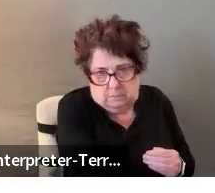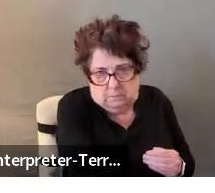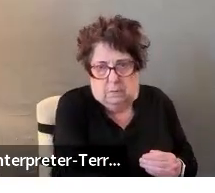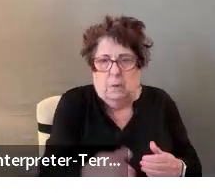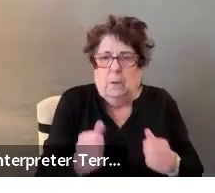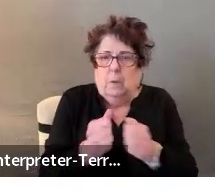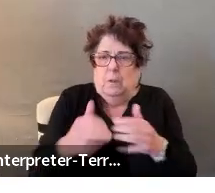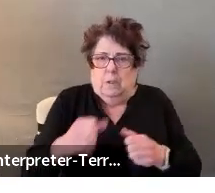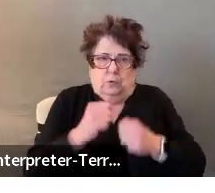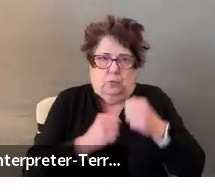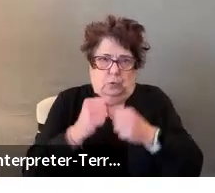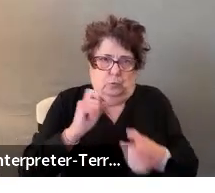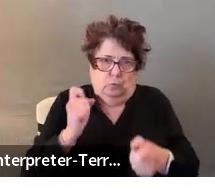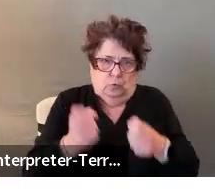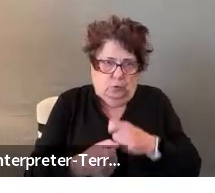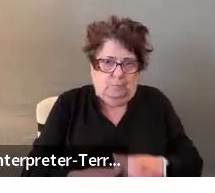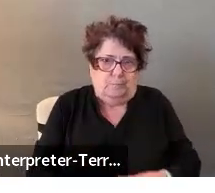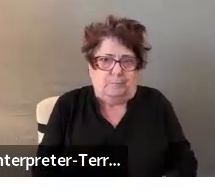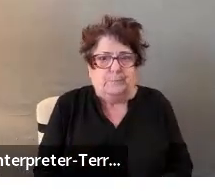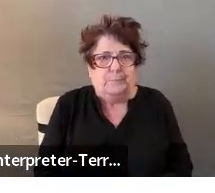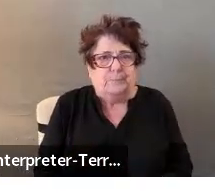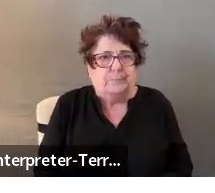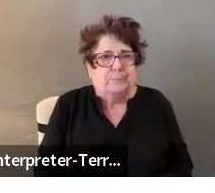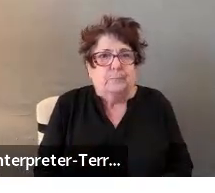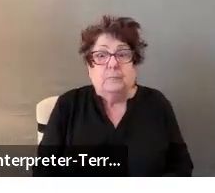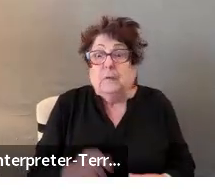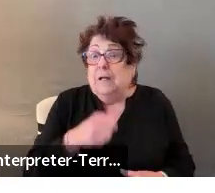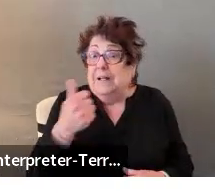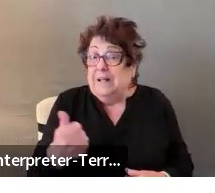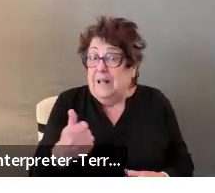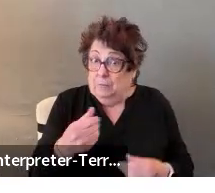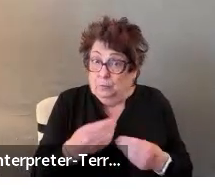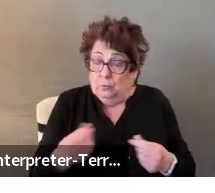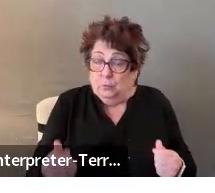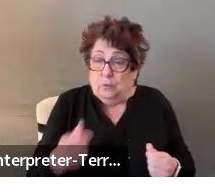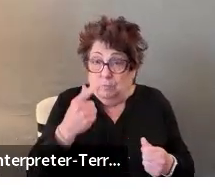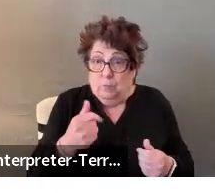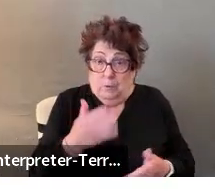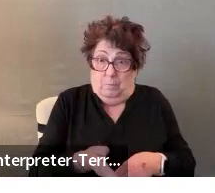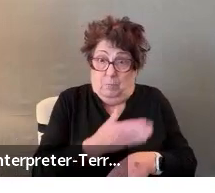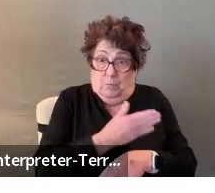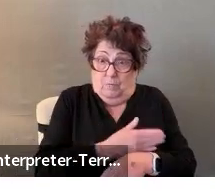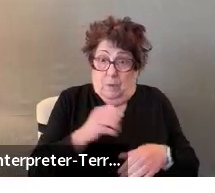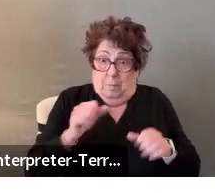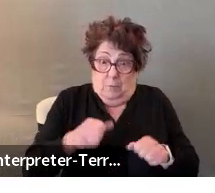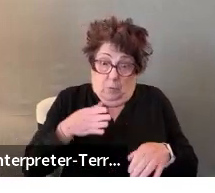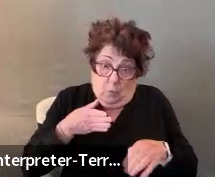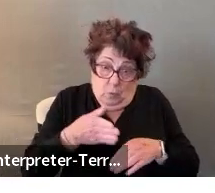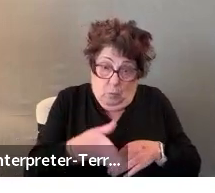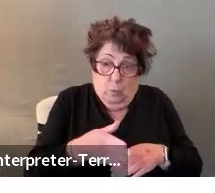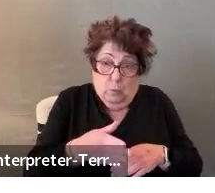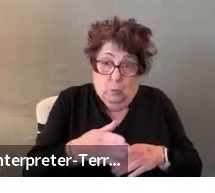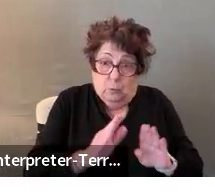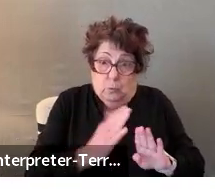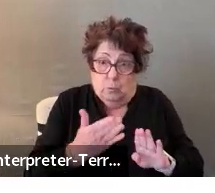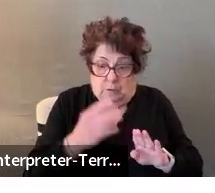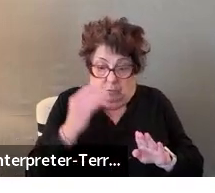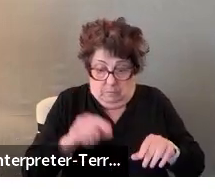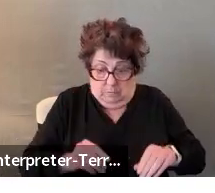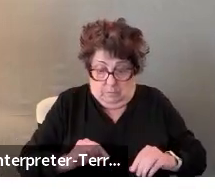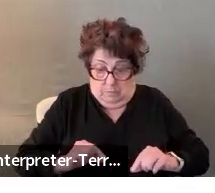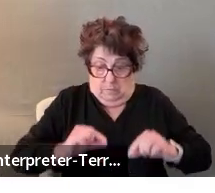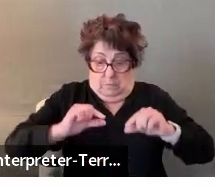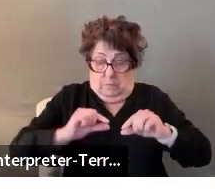changes. Another solution to improve the ability to move through doorways is removing raised thresholds.